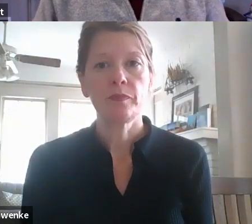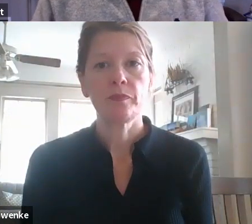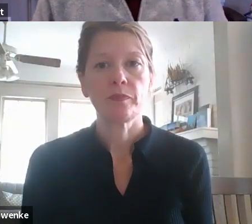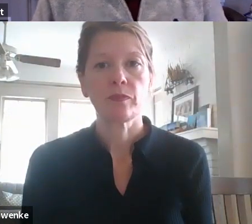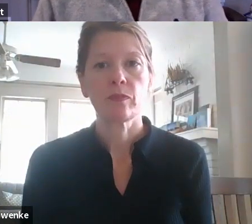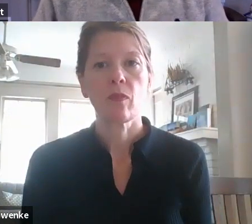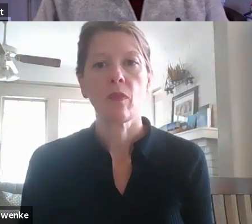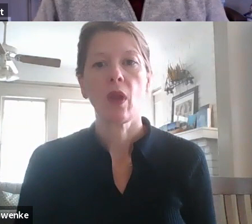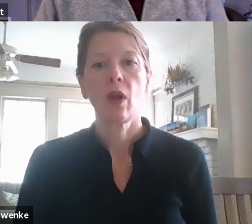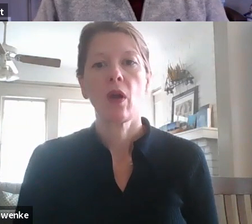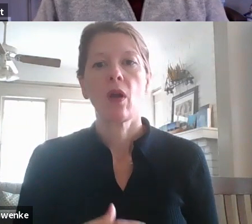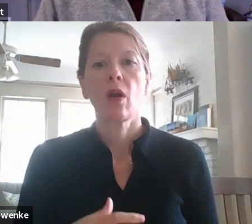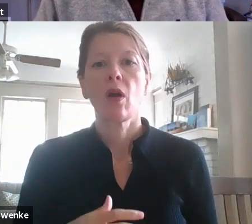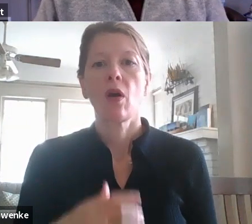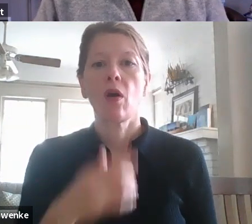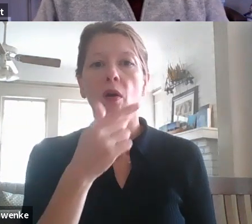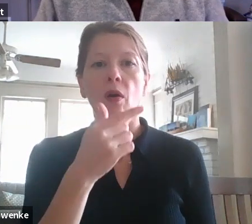O gracious light, tonight will be